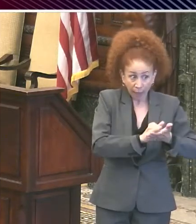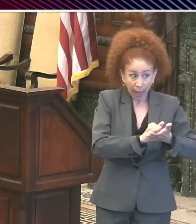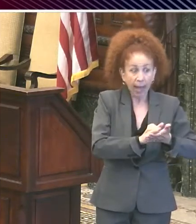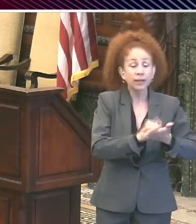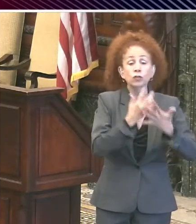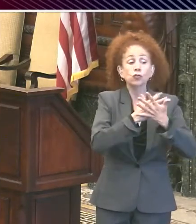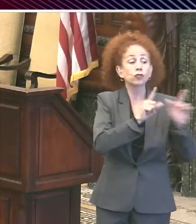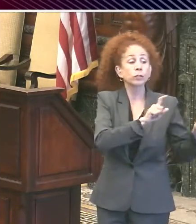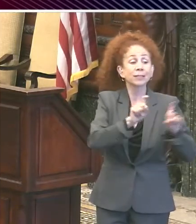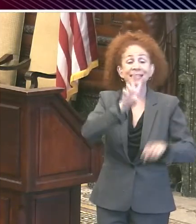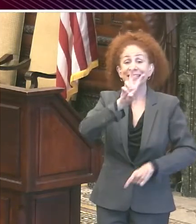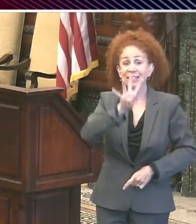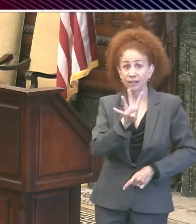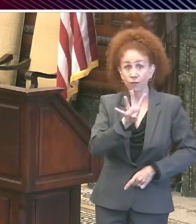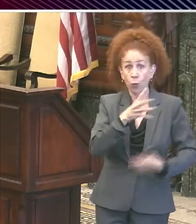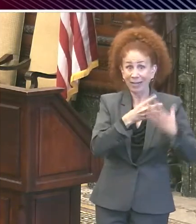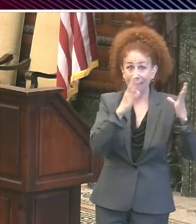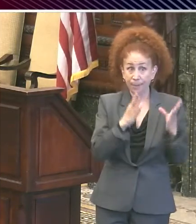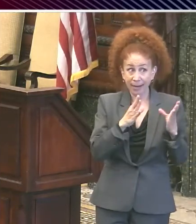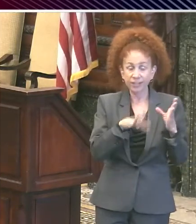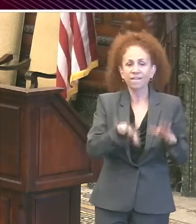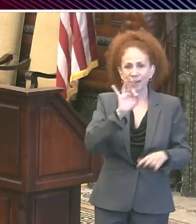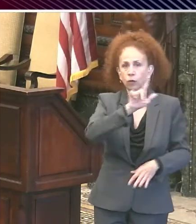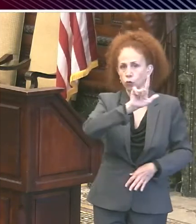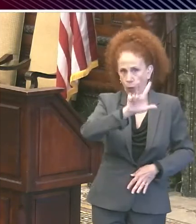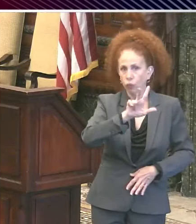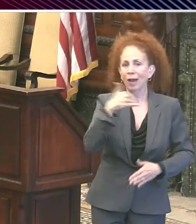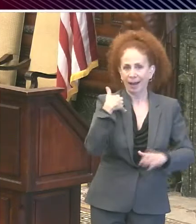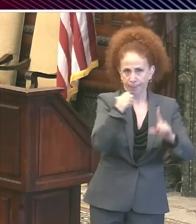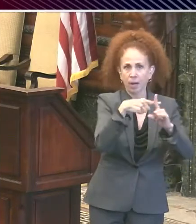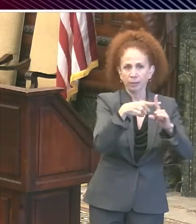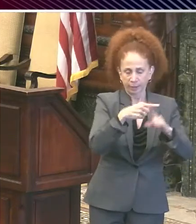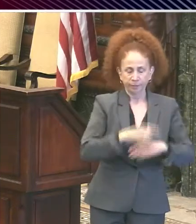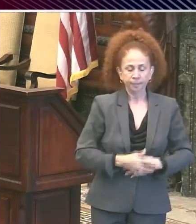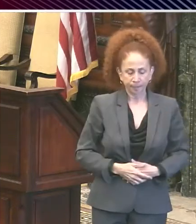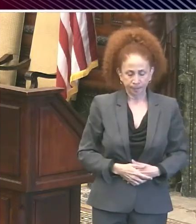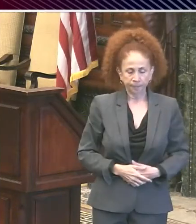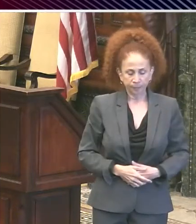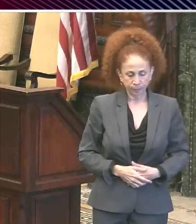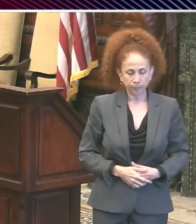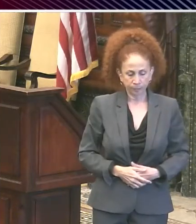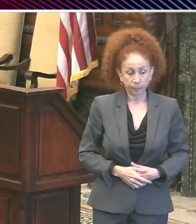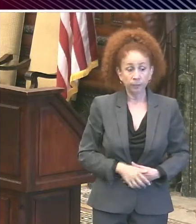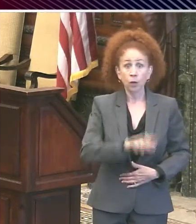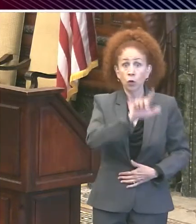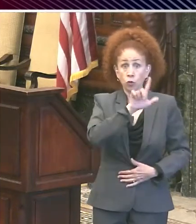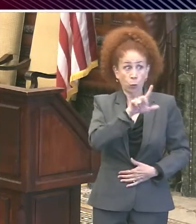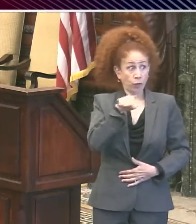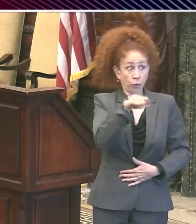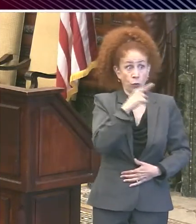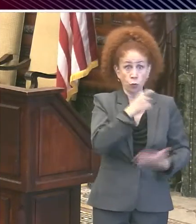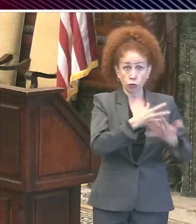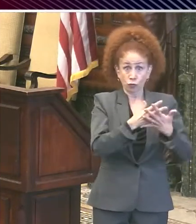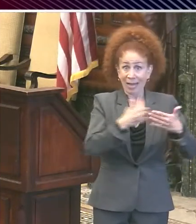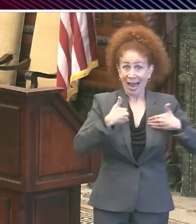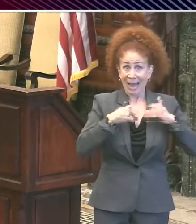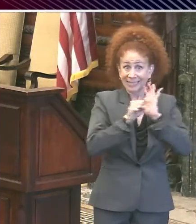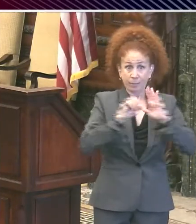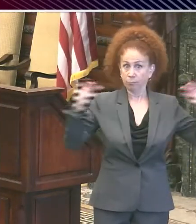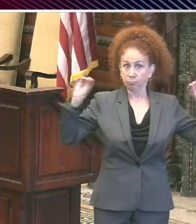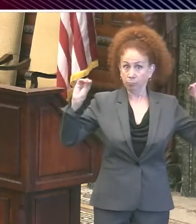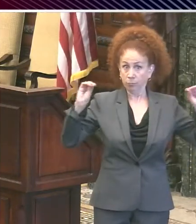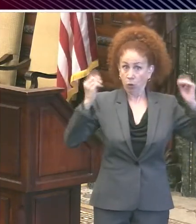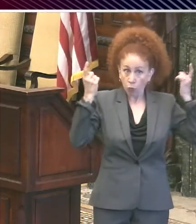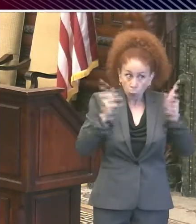screened 64 inmates in that unit and found 23 positive tests. Those 23 they screened had no symptoms at the